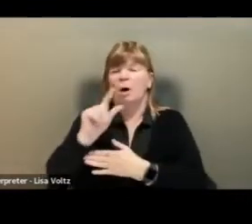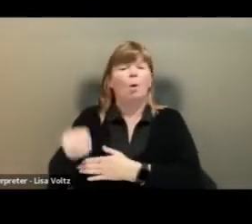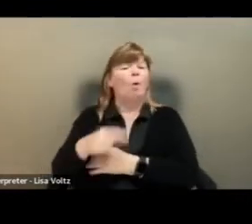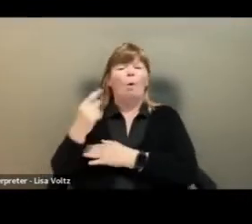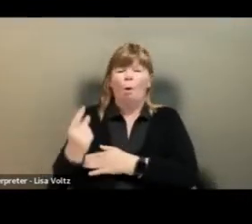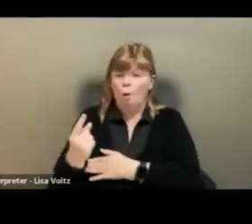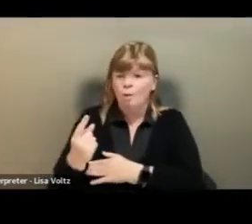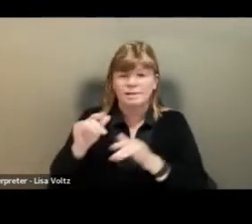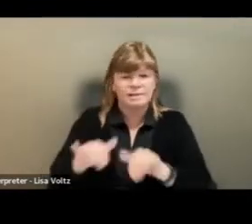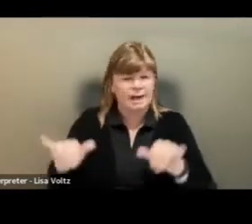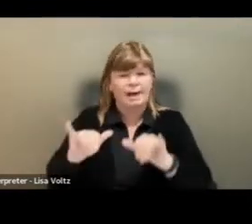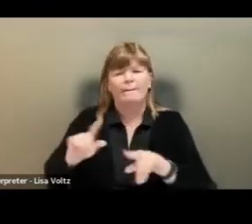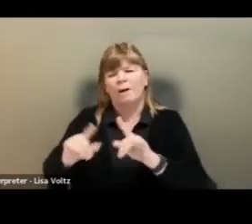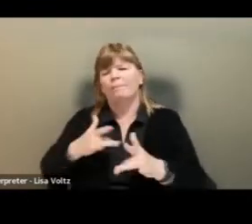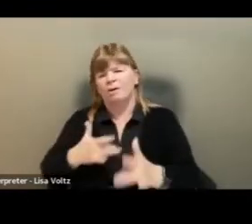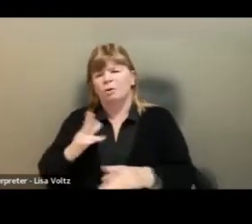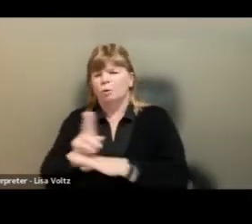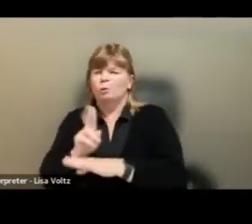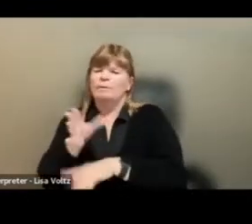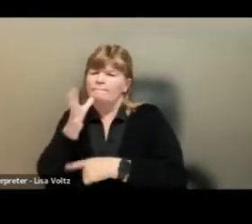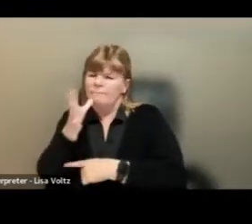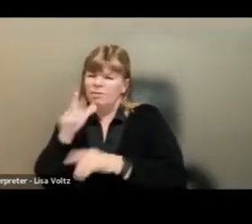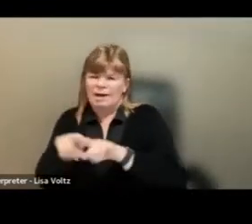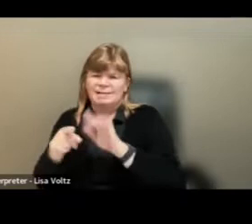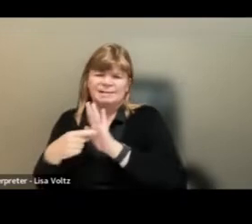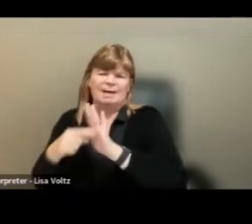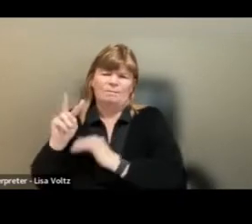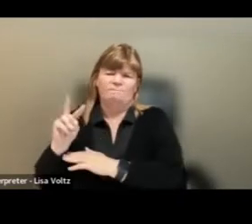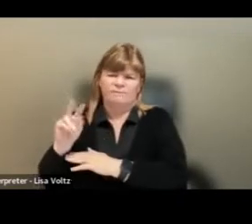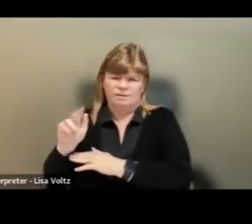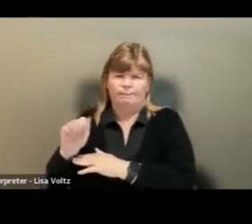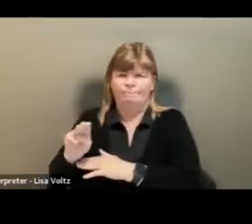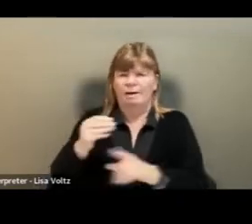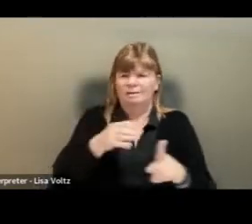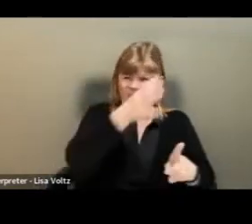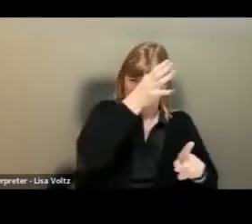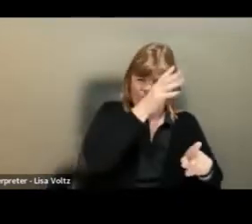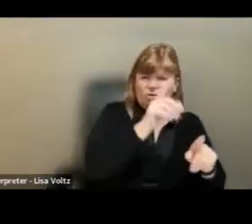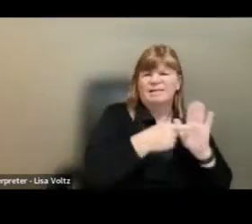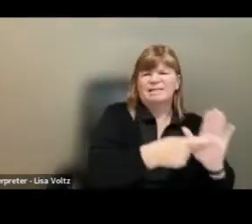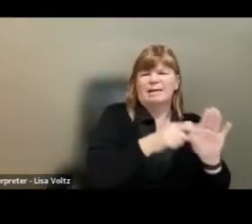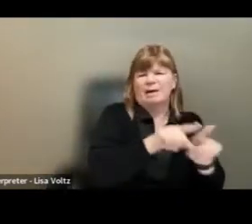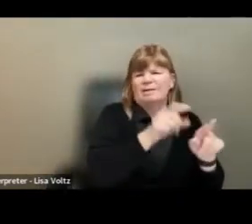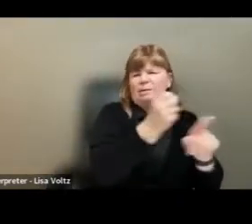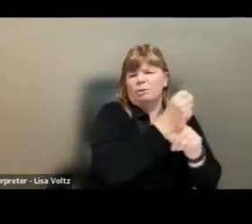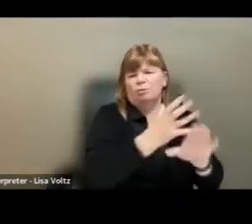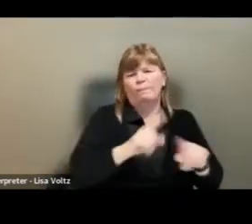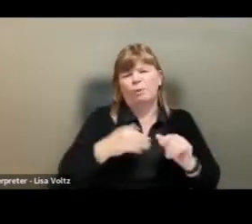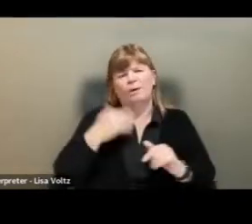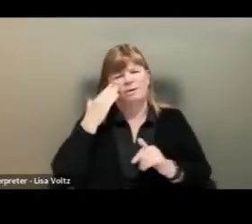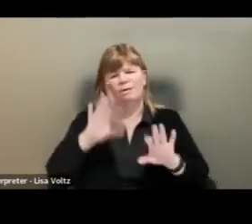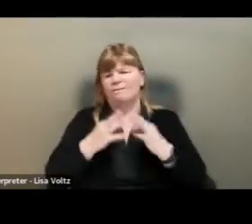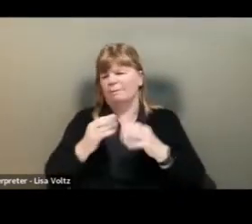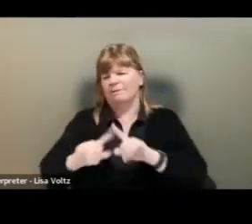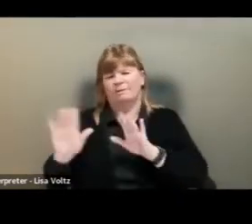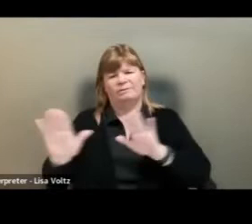but I'm just going to use mother as an example for the victim and, a father as an example for the abuser, though we know families look different and